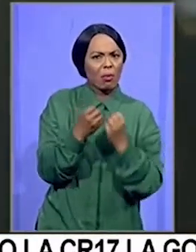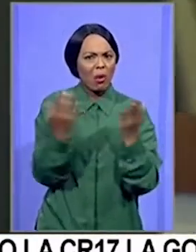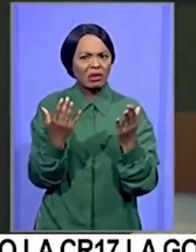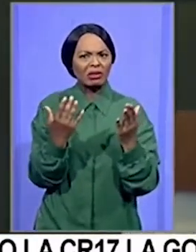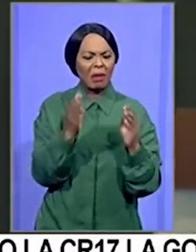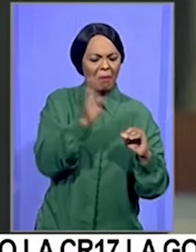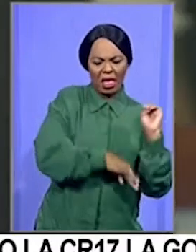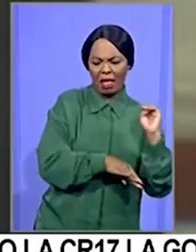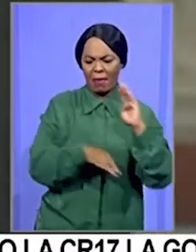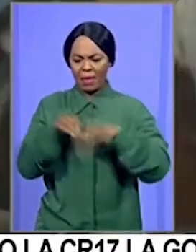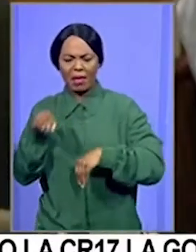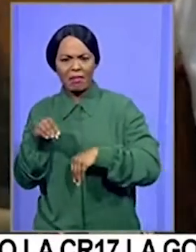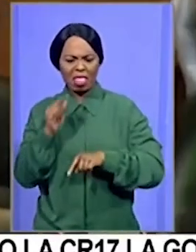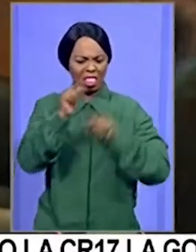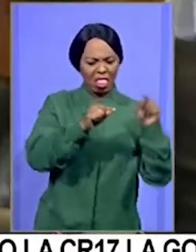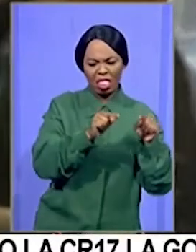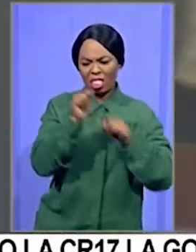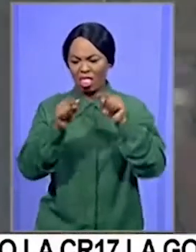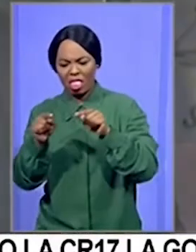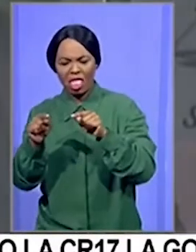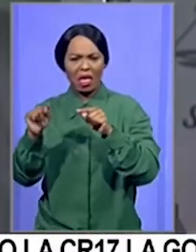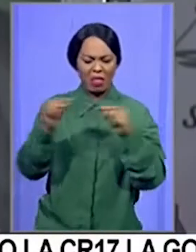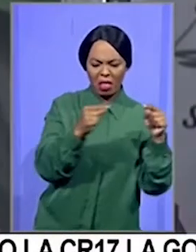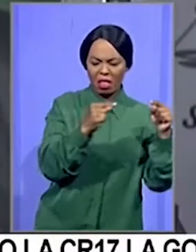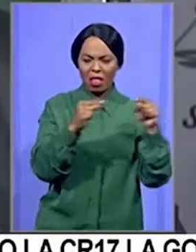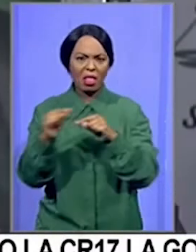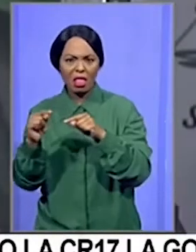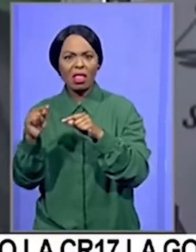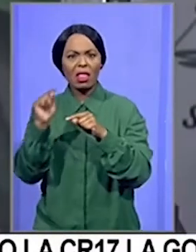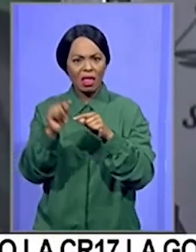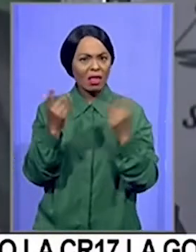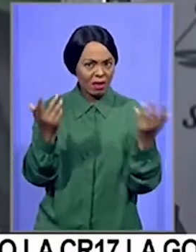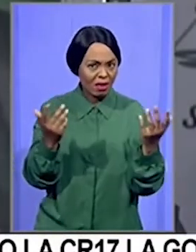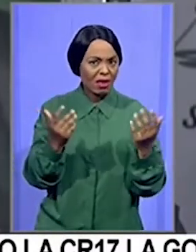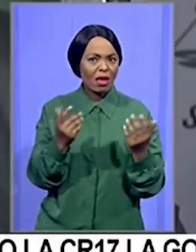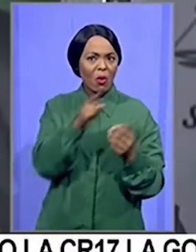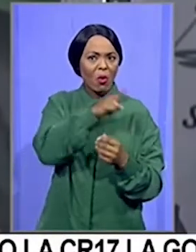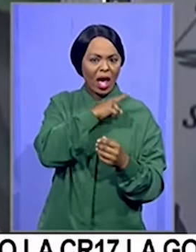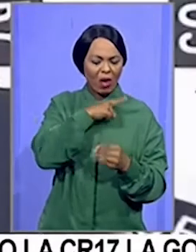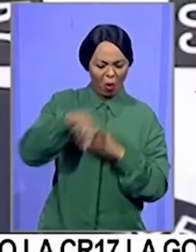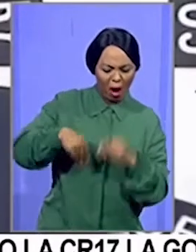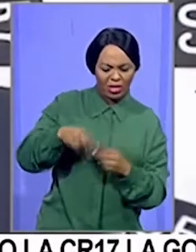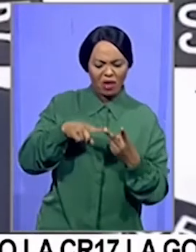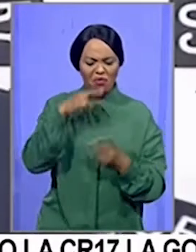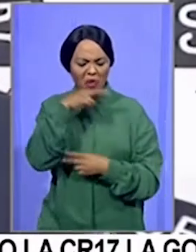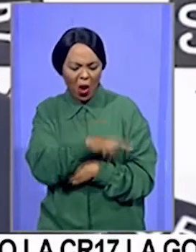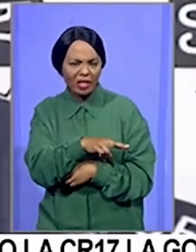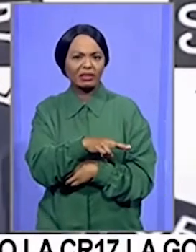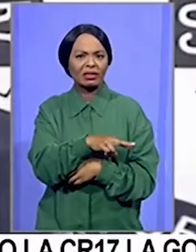If you look at Calvara, which had the Naki Laga corruption, the fraudulent Jedimujino and